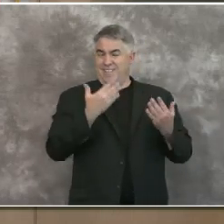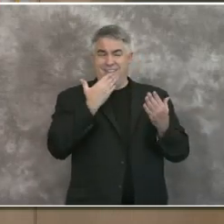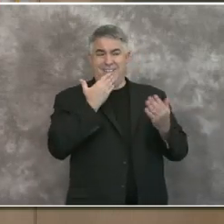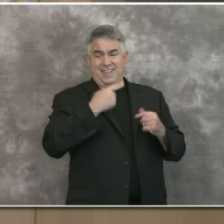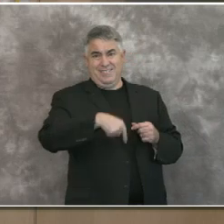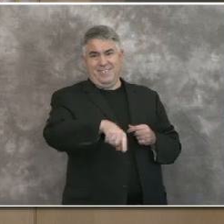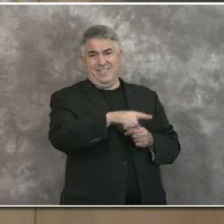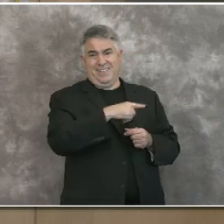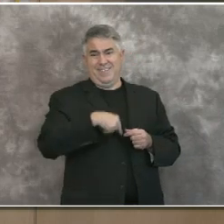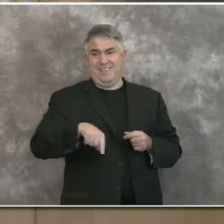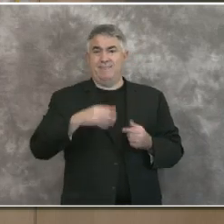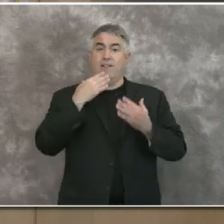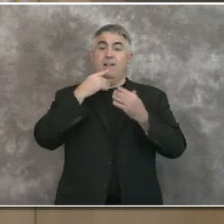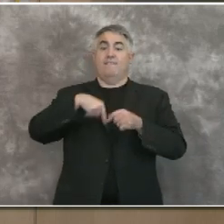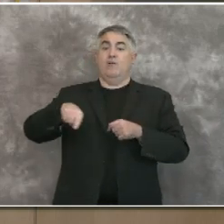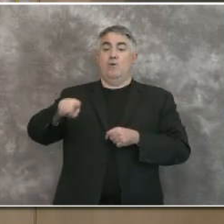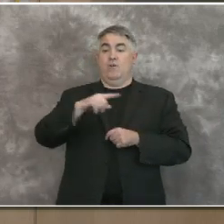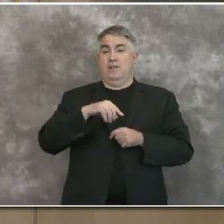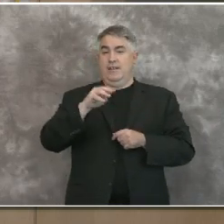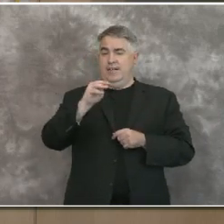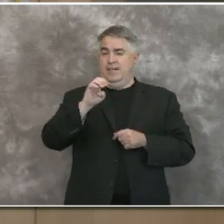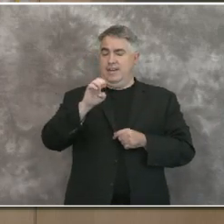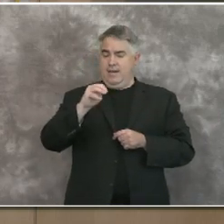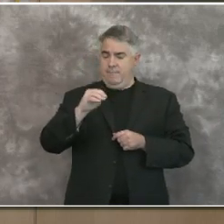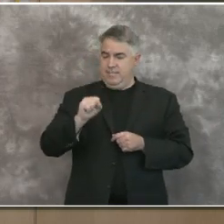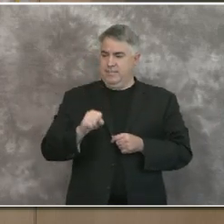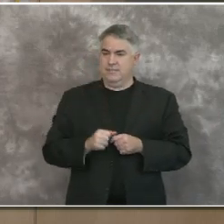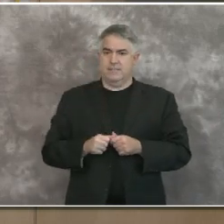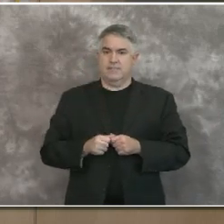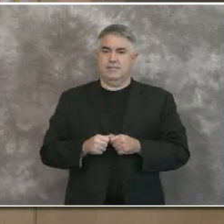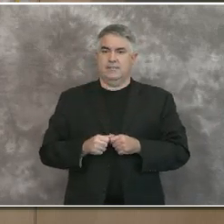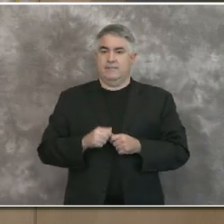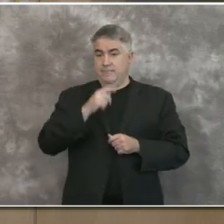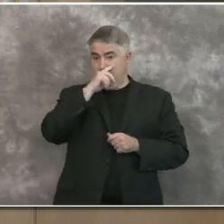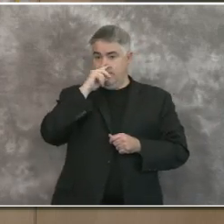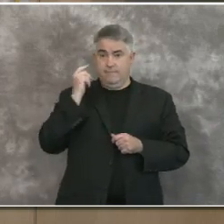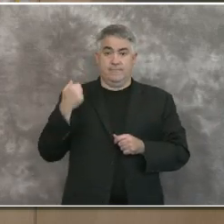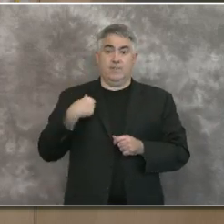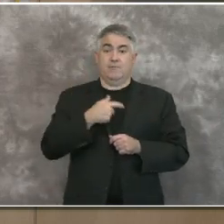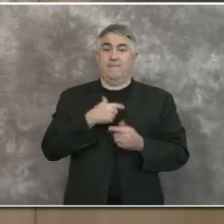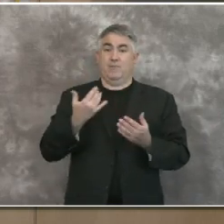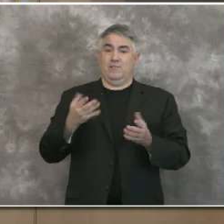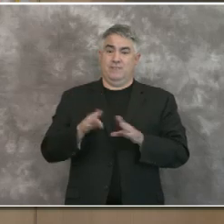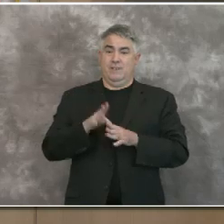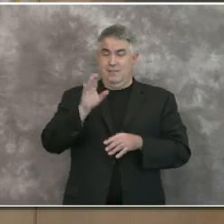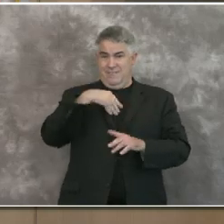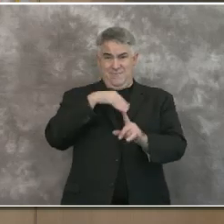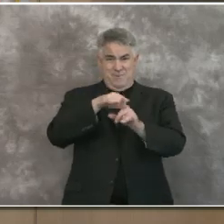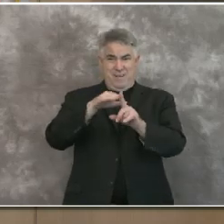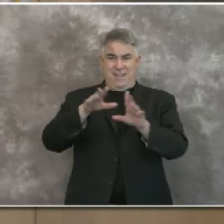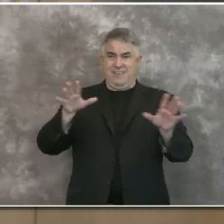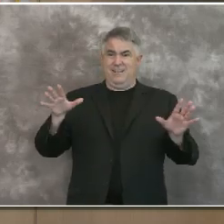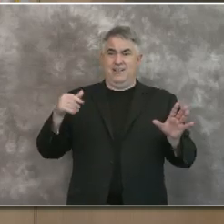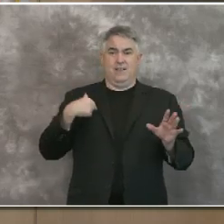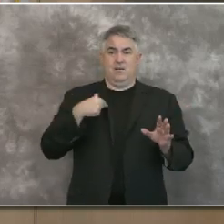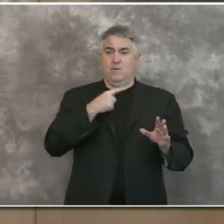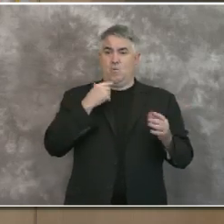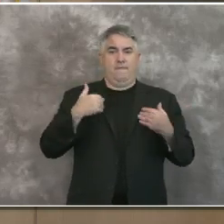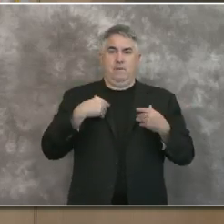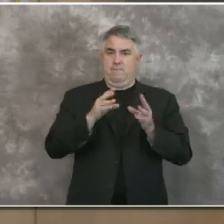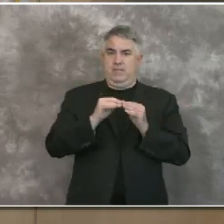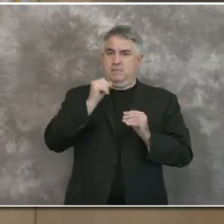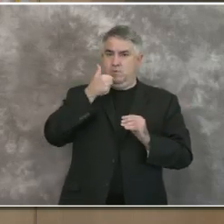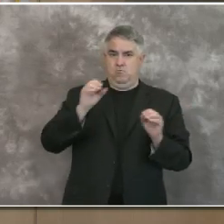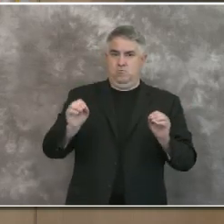all EMS personnel. Before we go, I want to remind everyone that we will not have a media briefing tomorrow, but